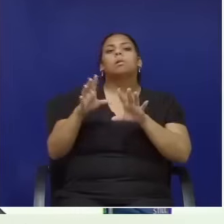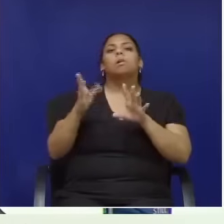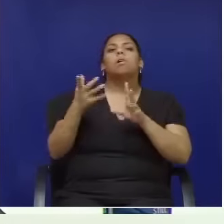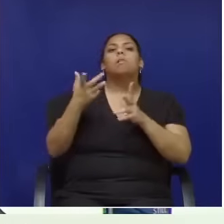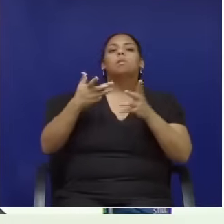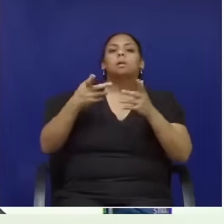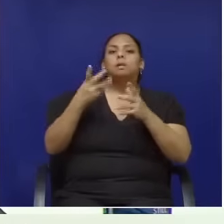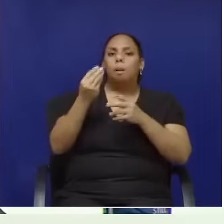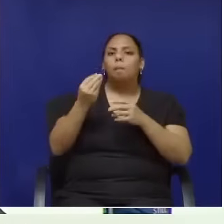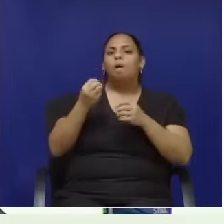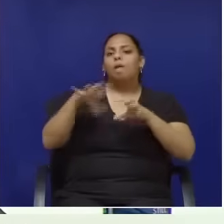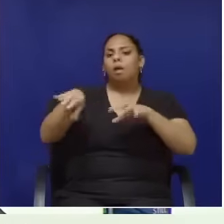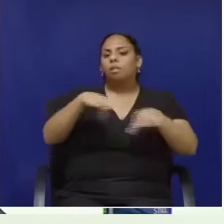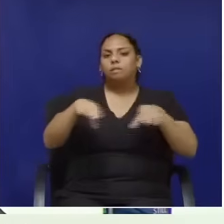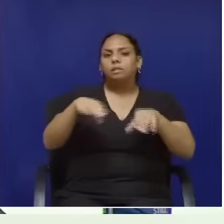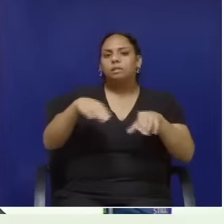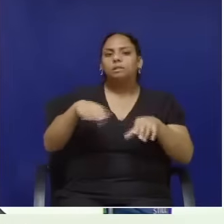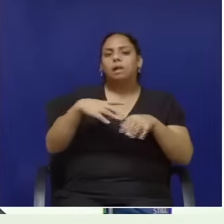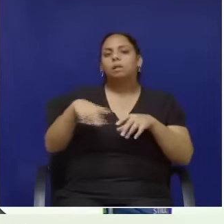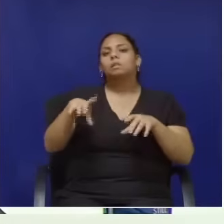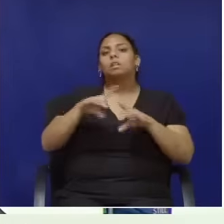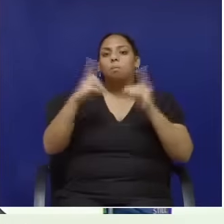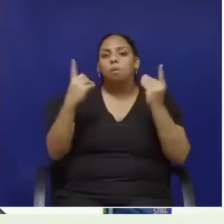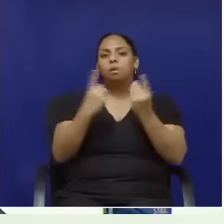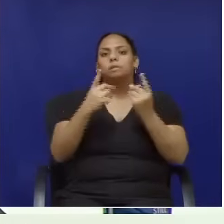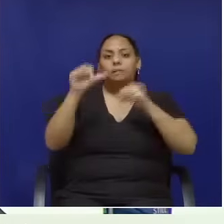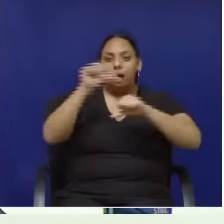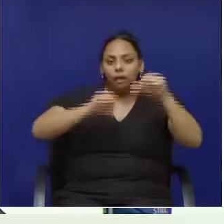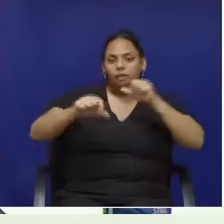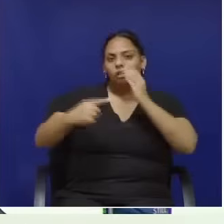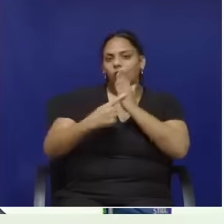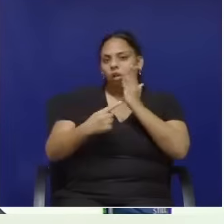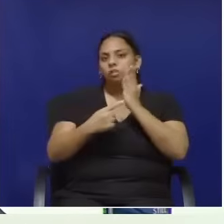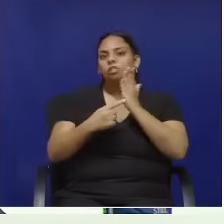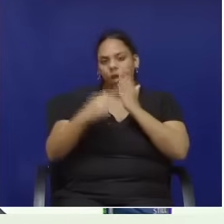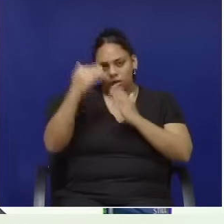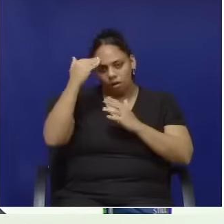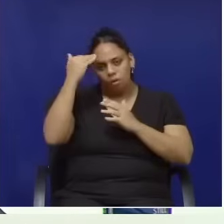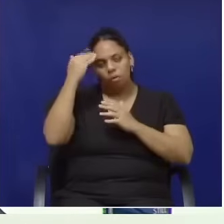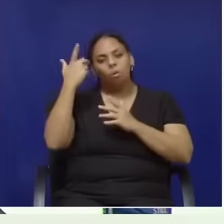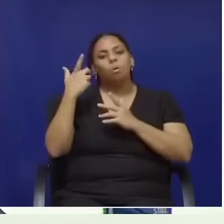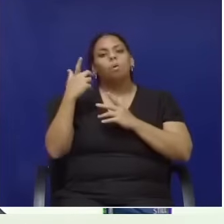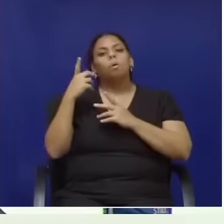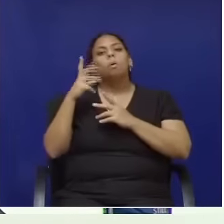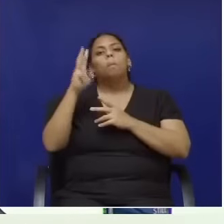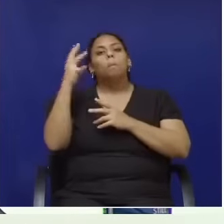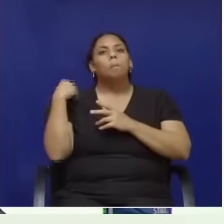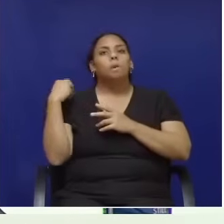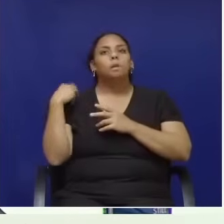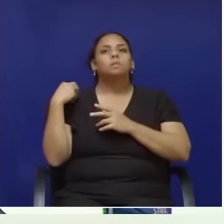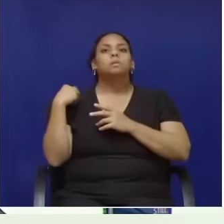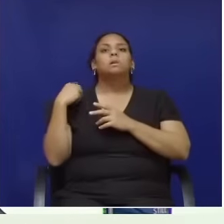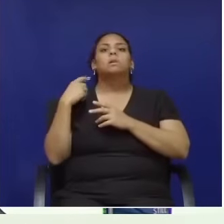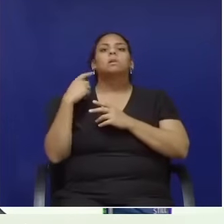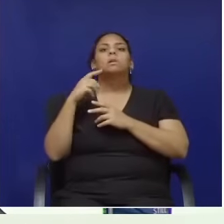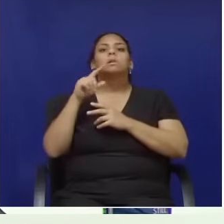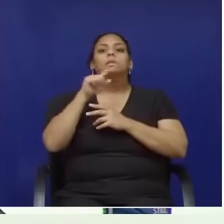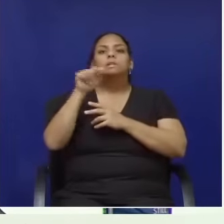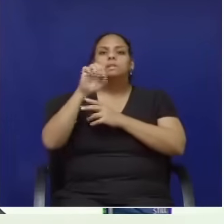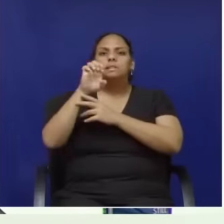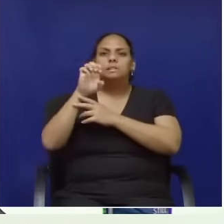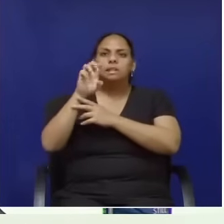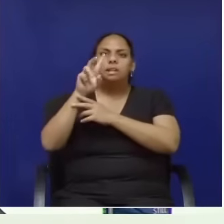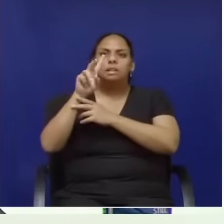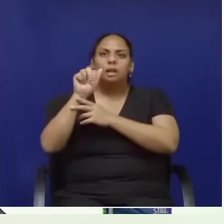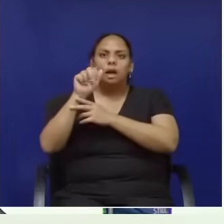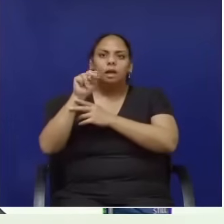activities in the Department of Science and Technology that I believe Minister Nzimande at the right time can mention, and higher